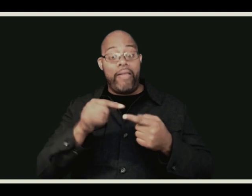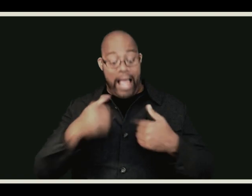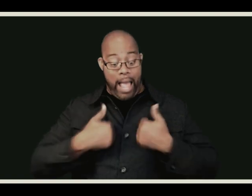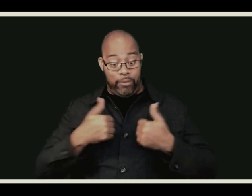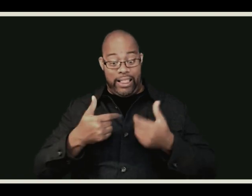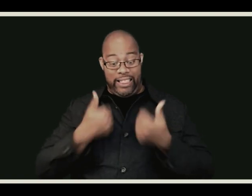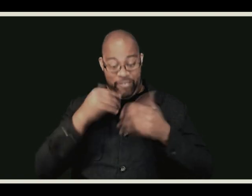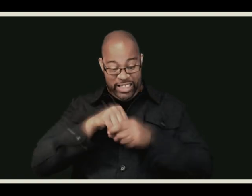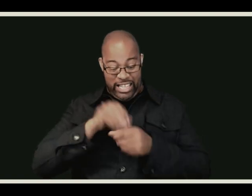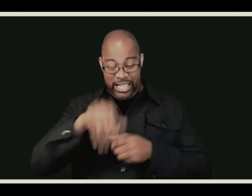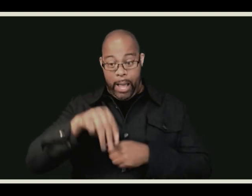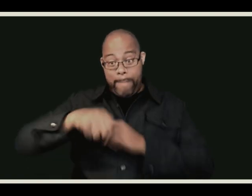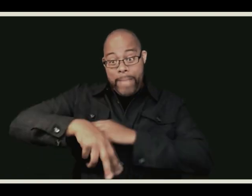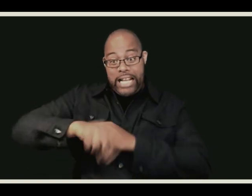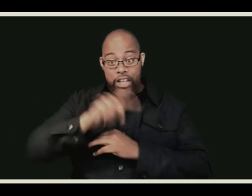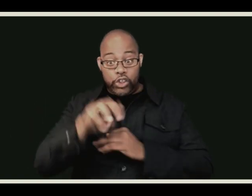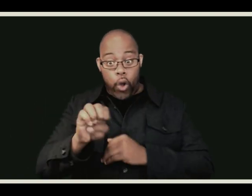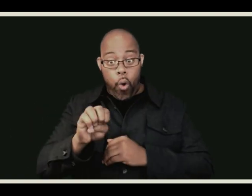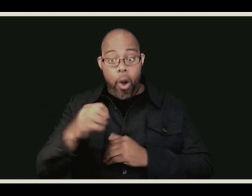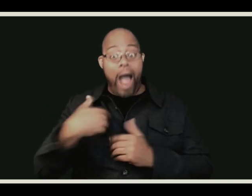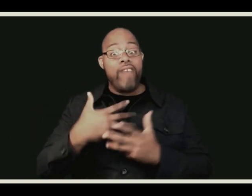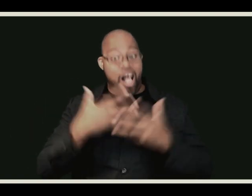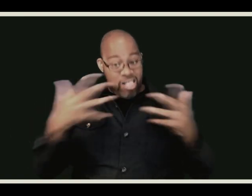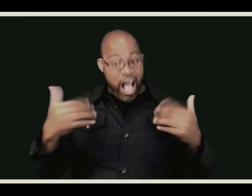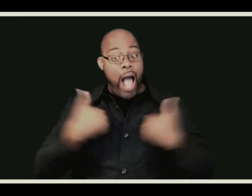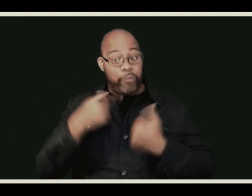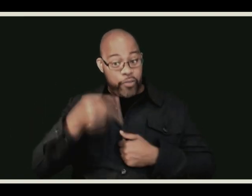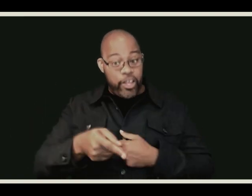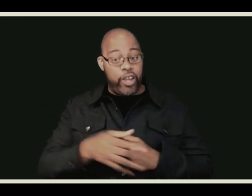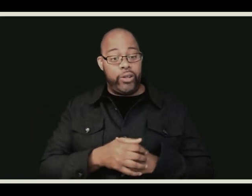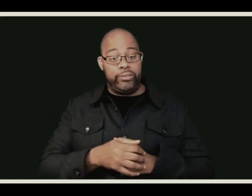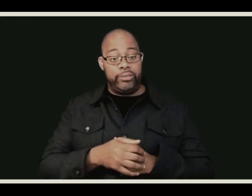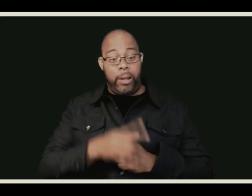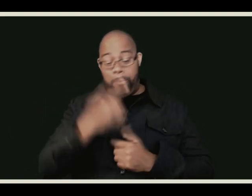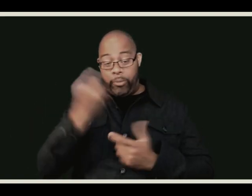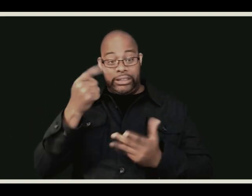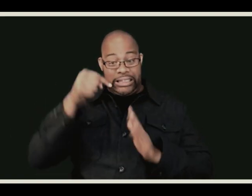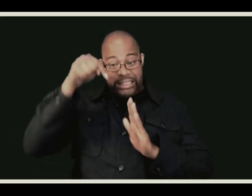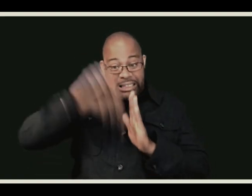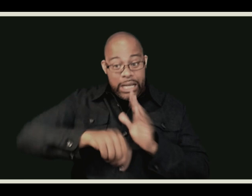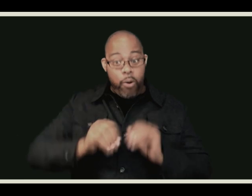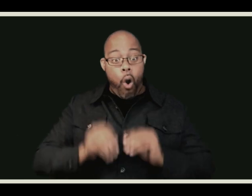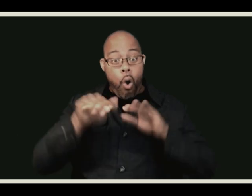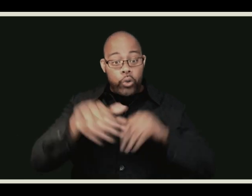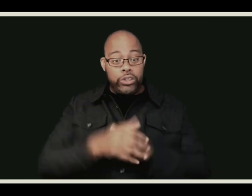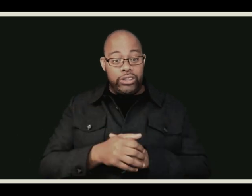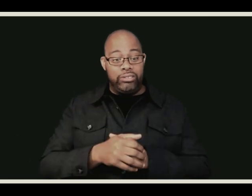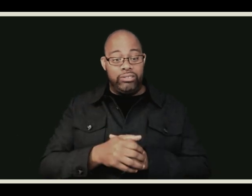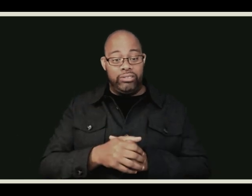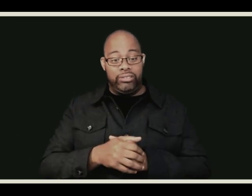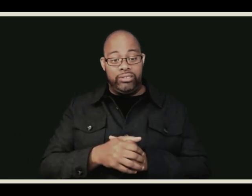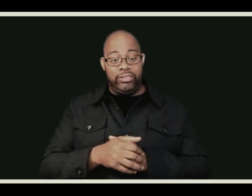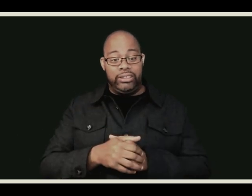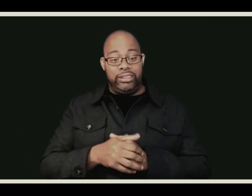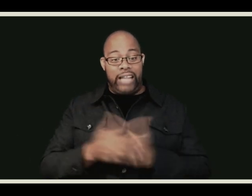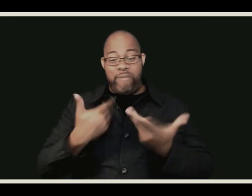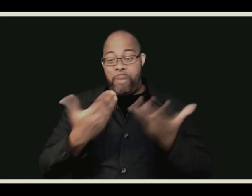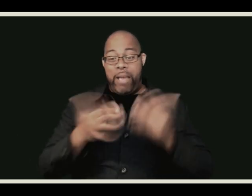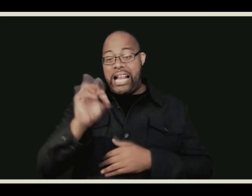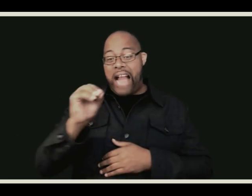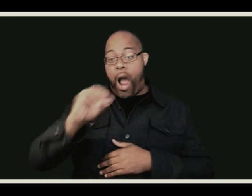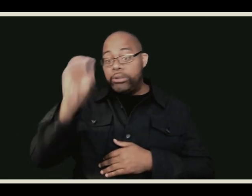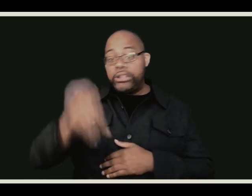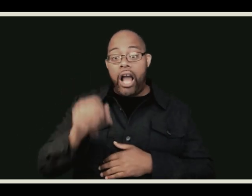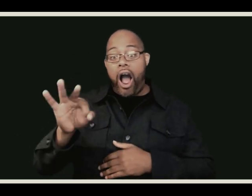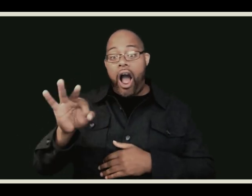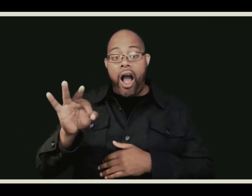live down here in the midnight zone, there are actually a lot of them, because the deep ocean counts for basically